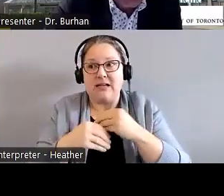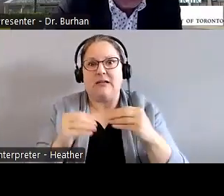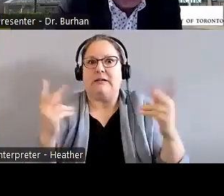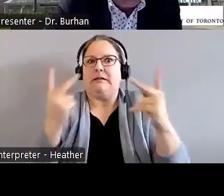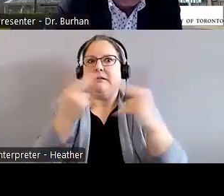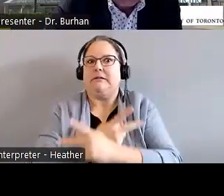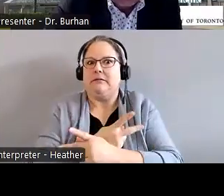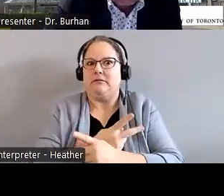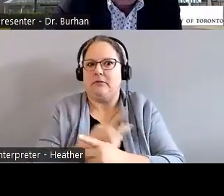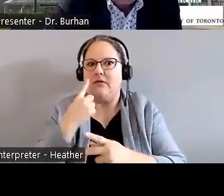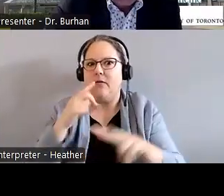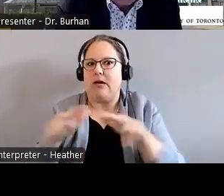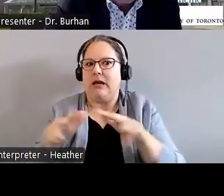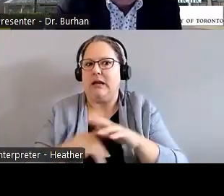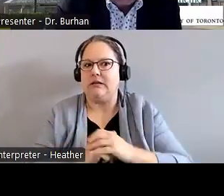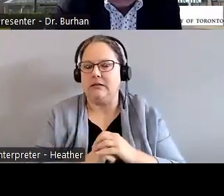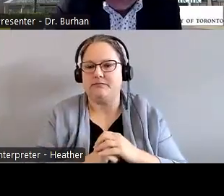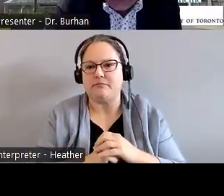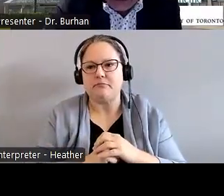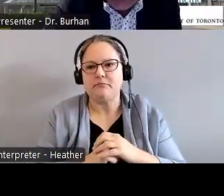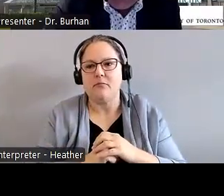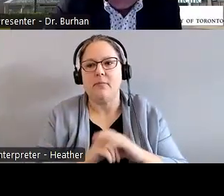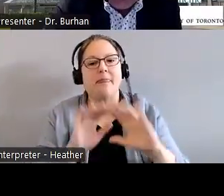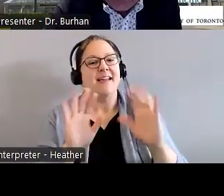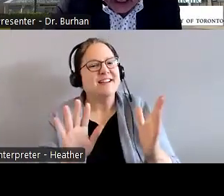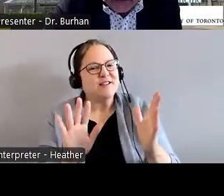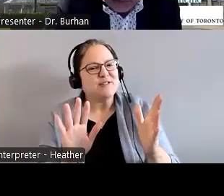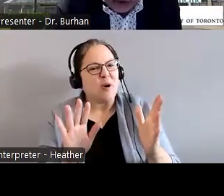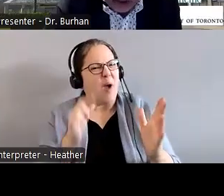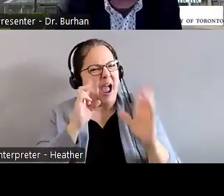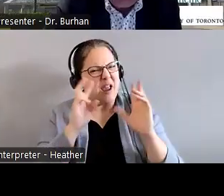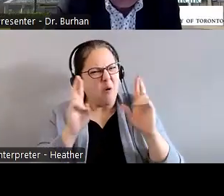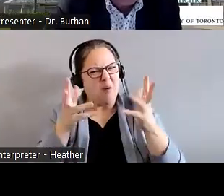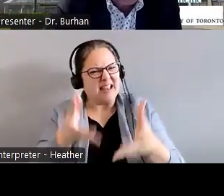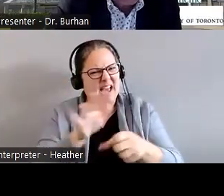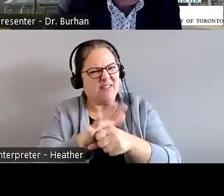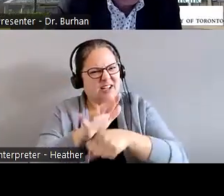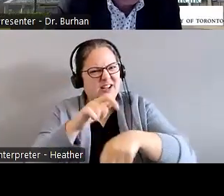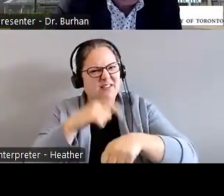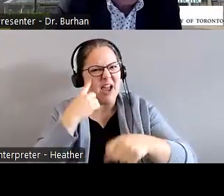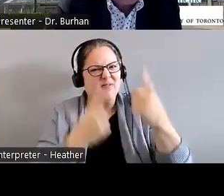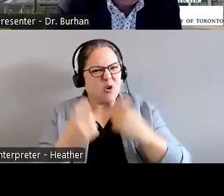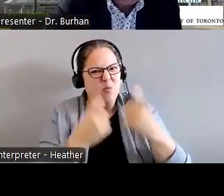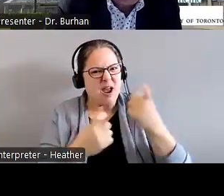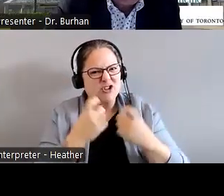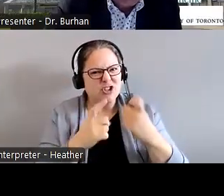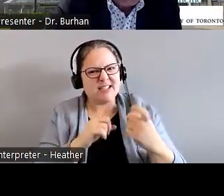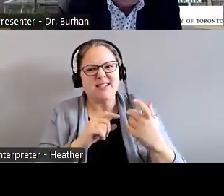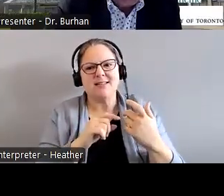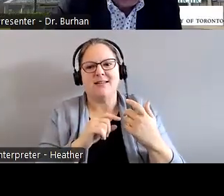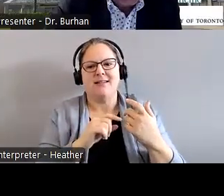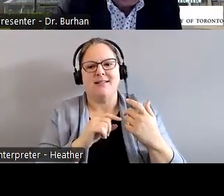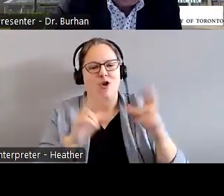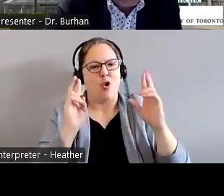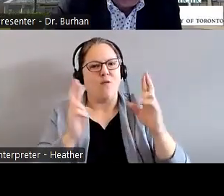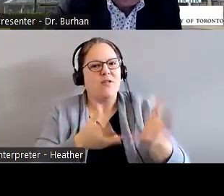to gait dysregulation. So I think I left enough time for a lot of questions, and I hope that we'll